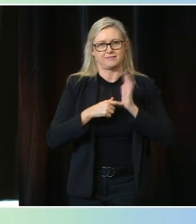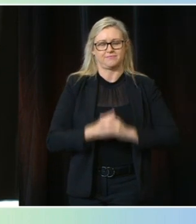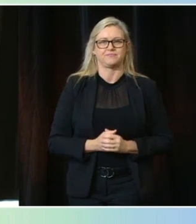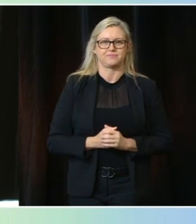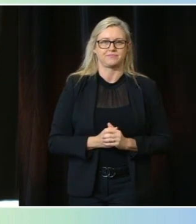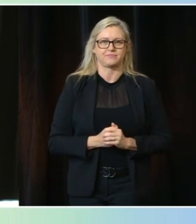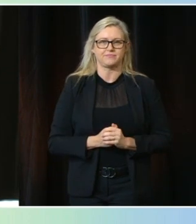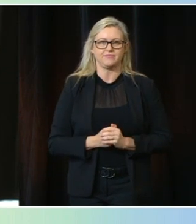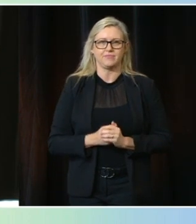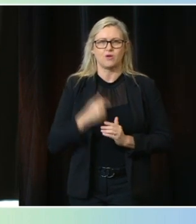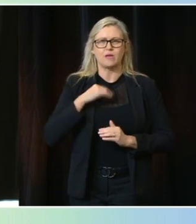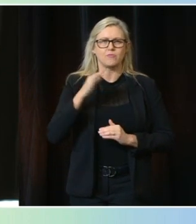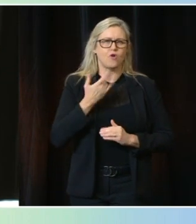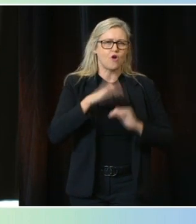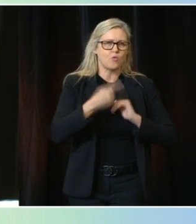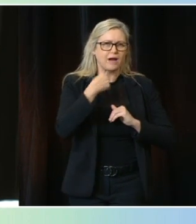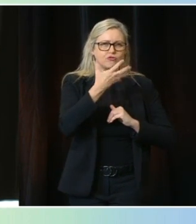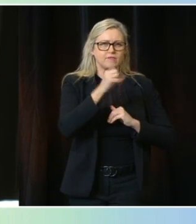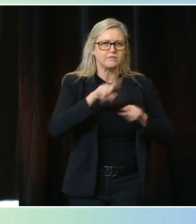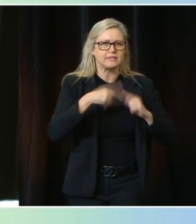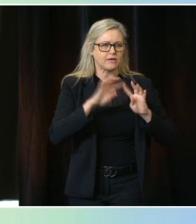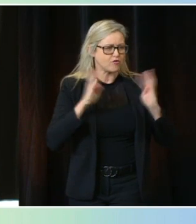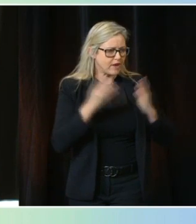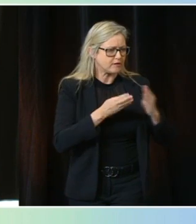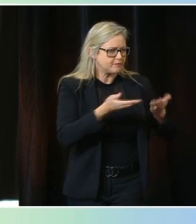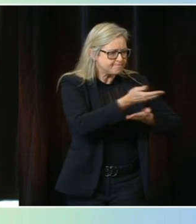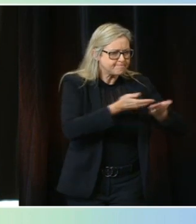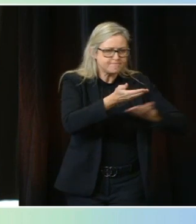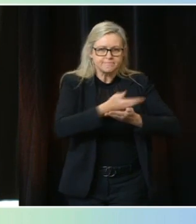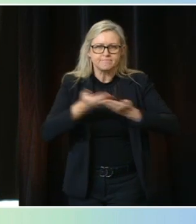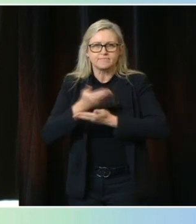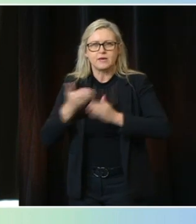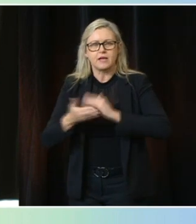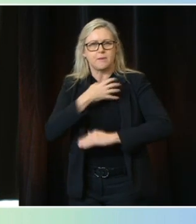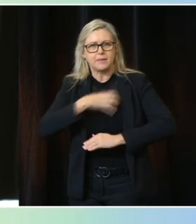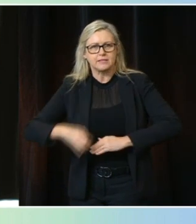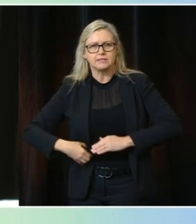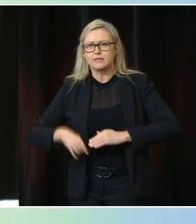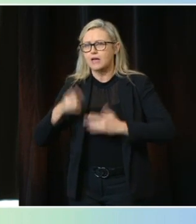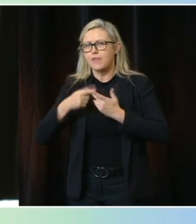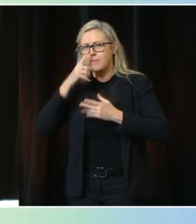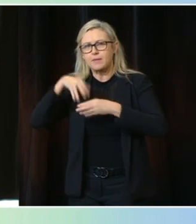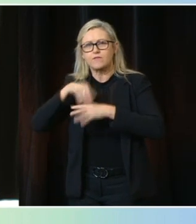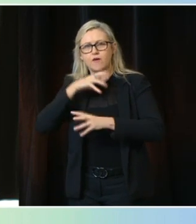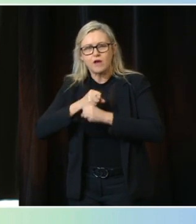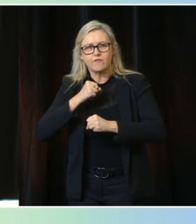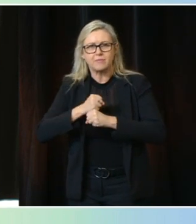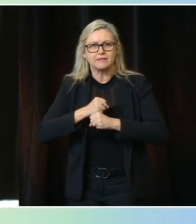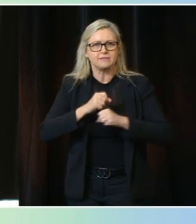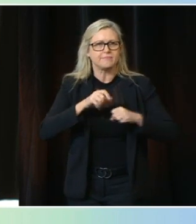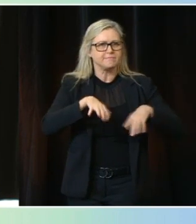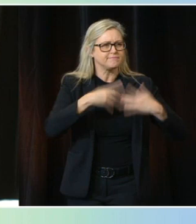different round tables and consultations undertaken by ministers and government members across every